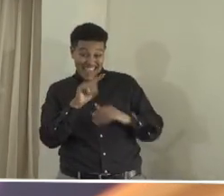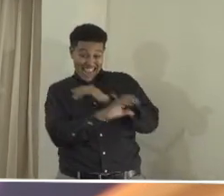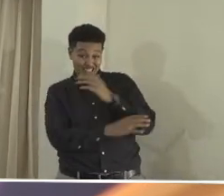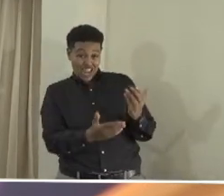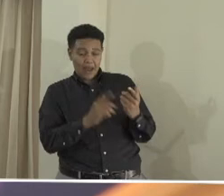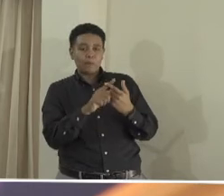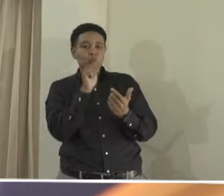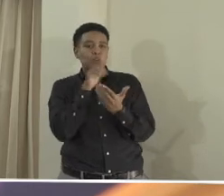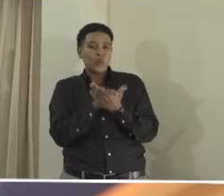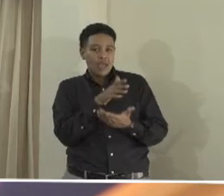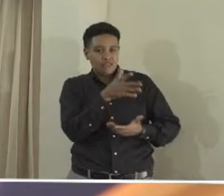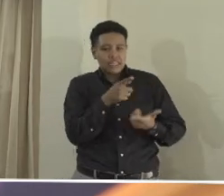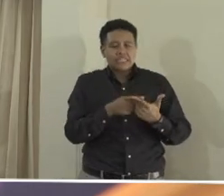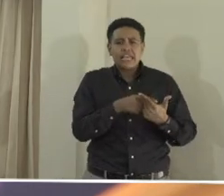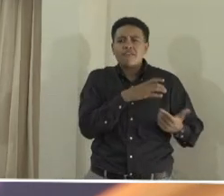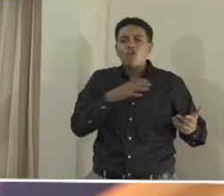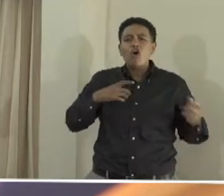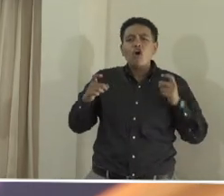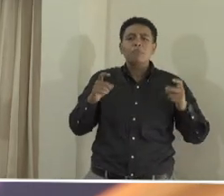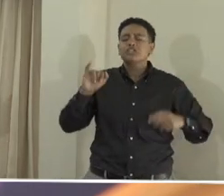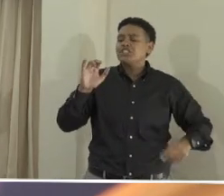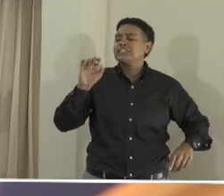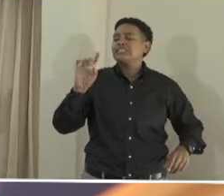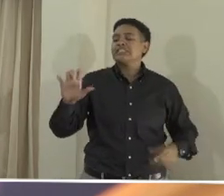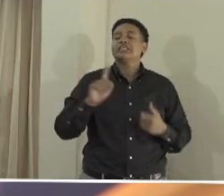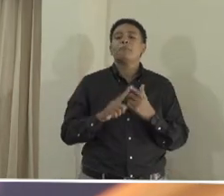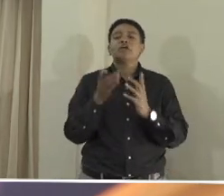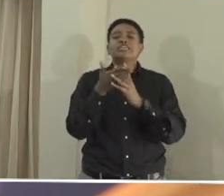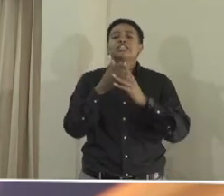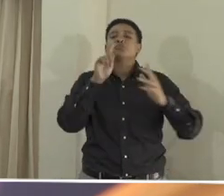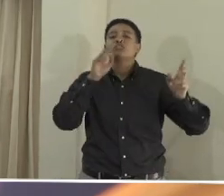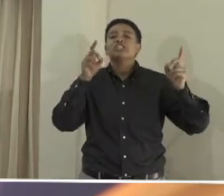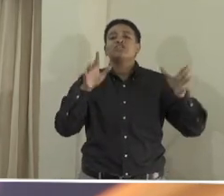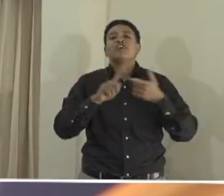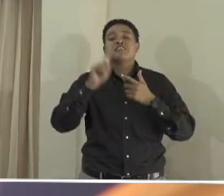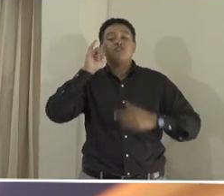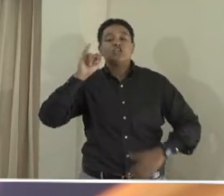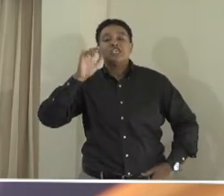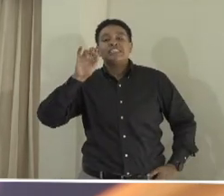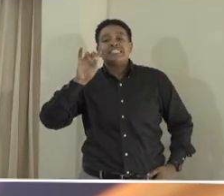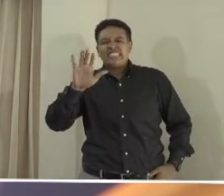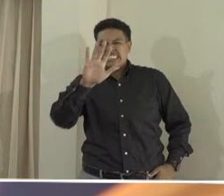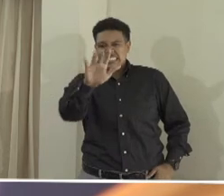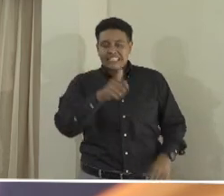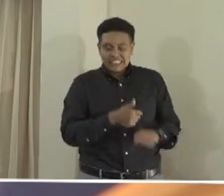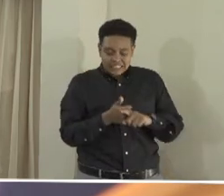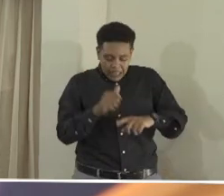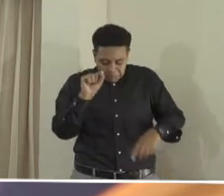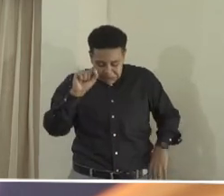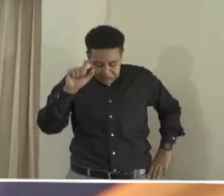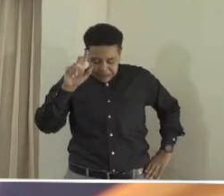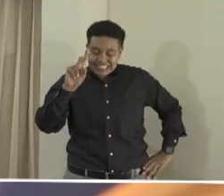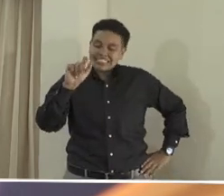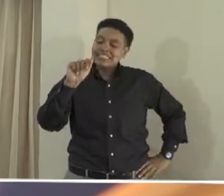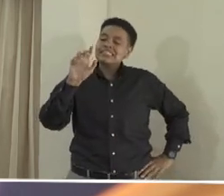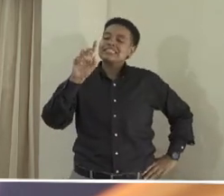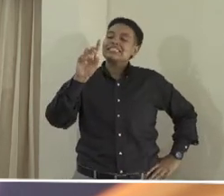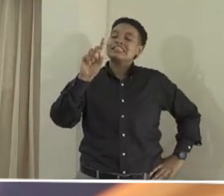Commissioners of the JCDC and Interim Director of the JCDC, Ms. Daffodil